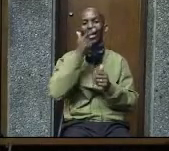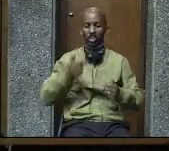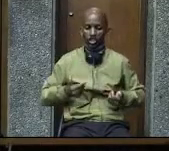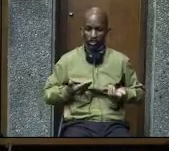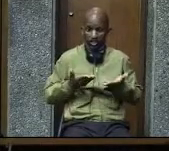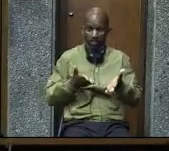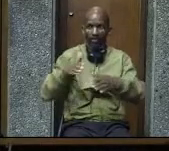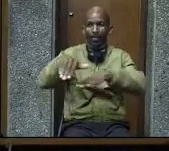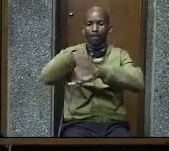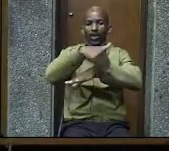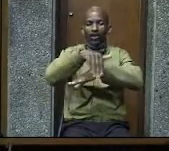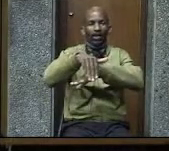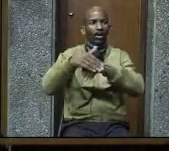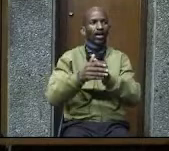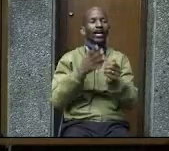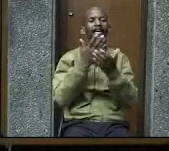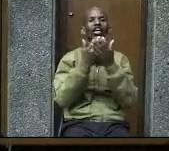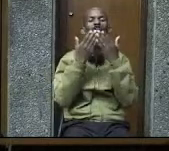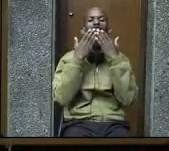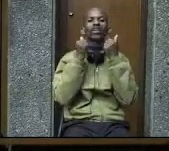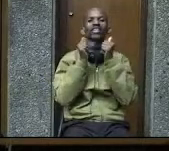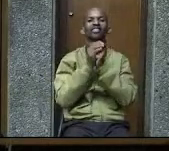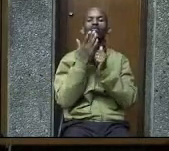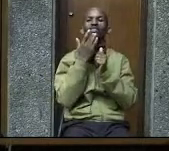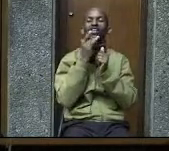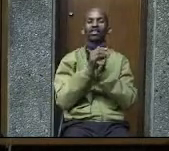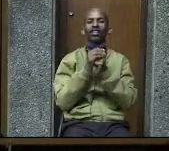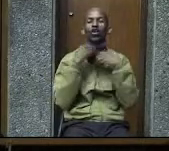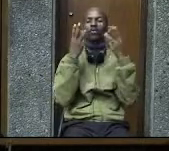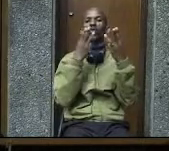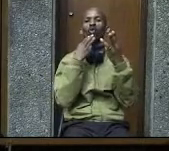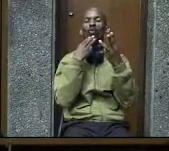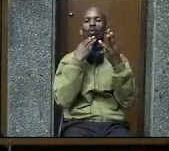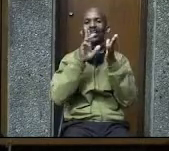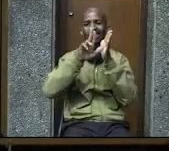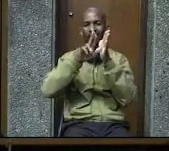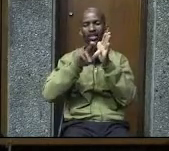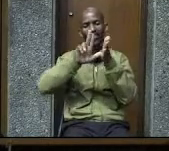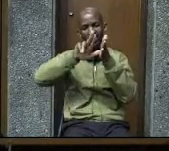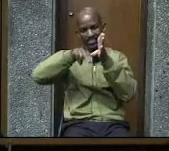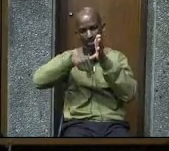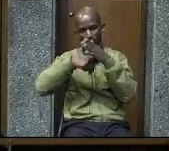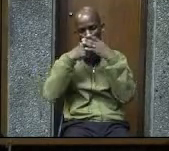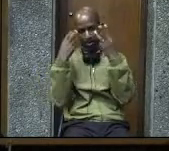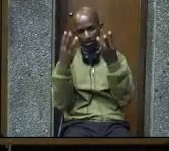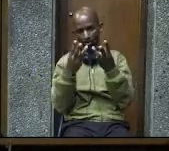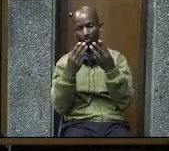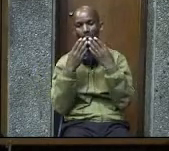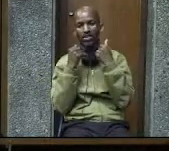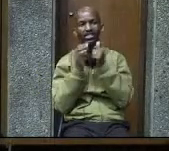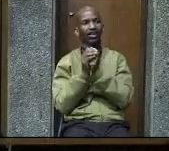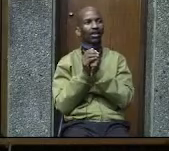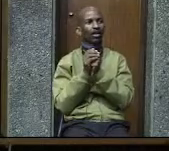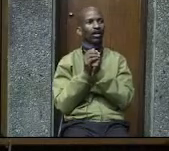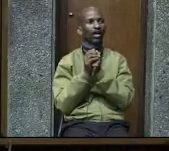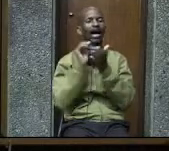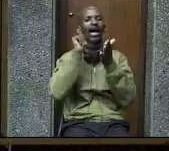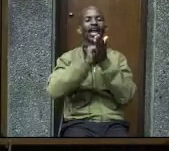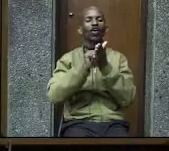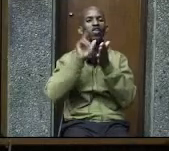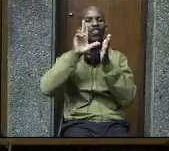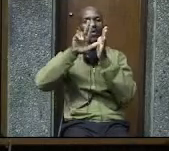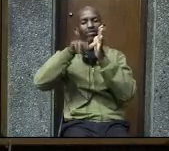the back. Can you please prioritize those people who are disabled? Ne ke kopa le prioritize batho ba